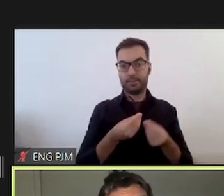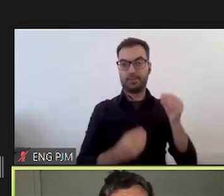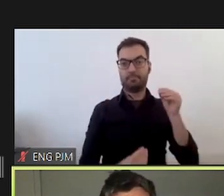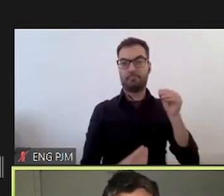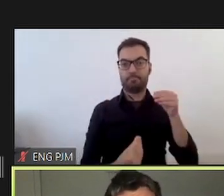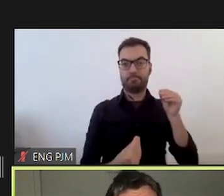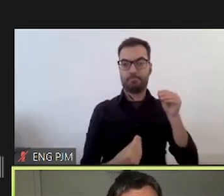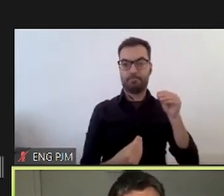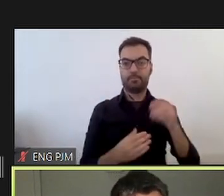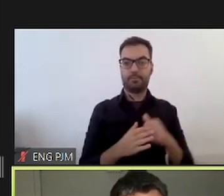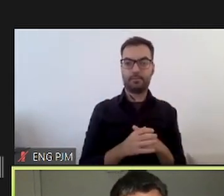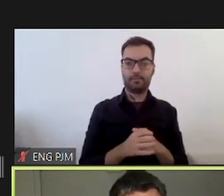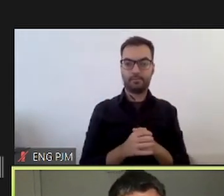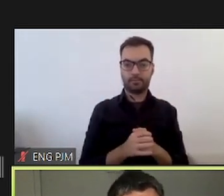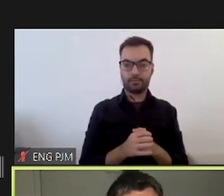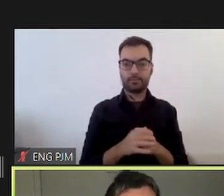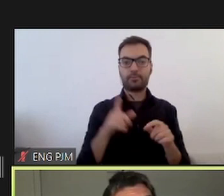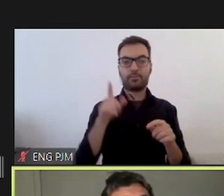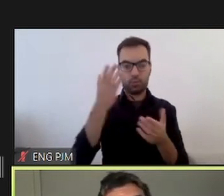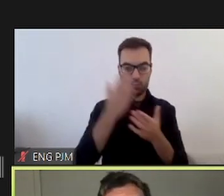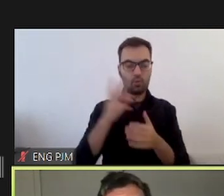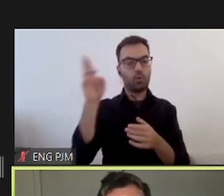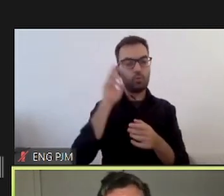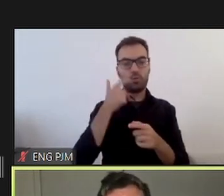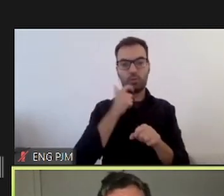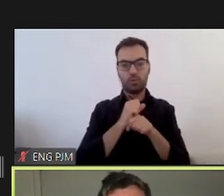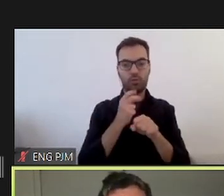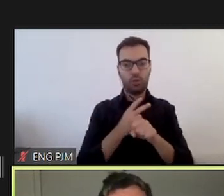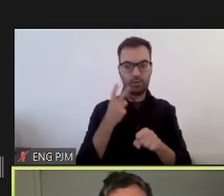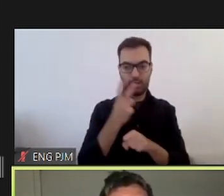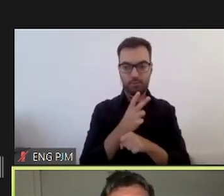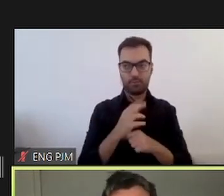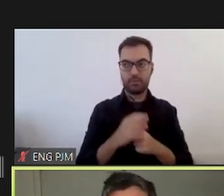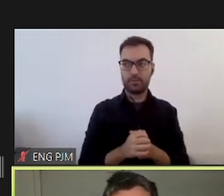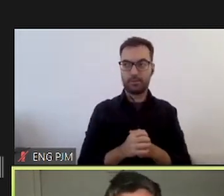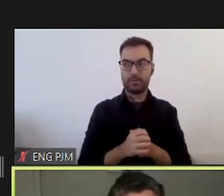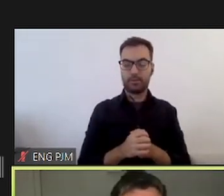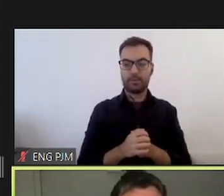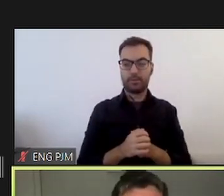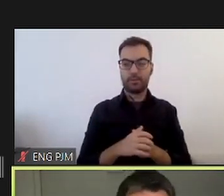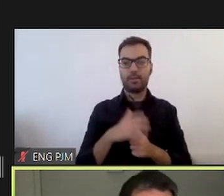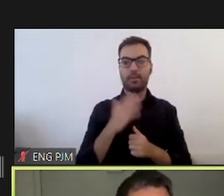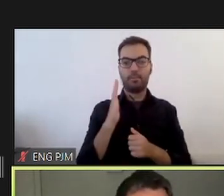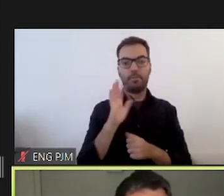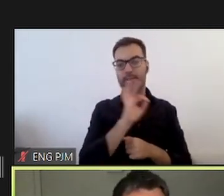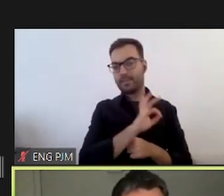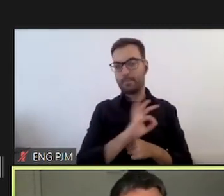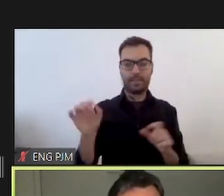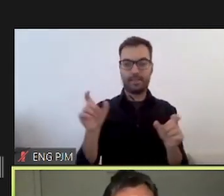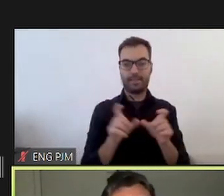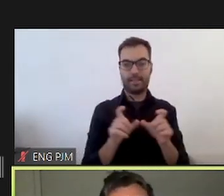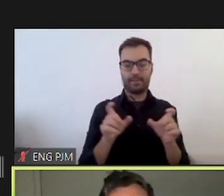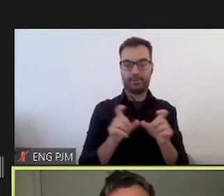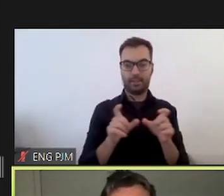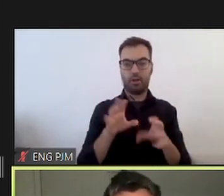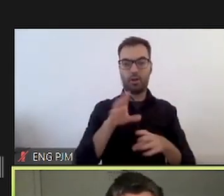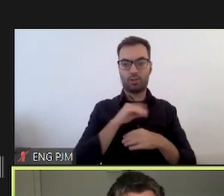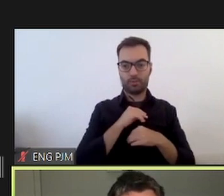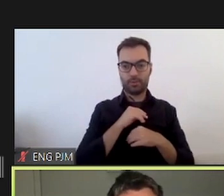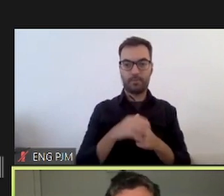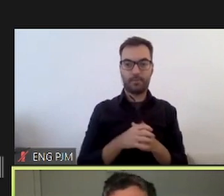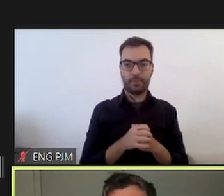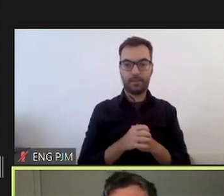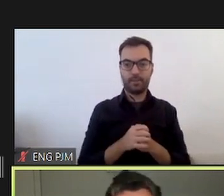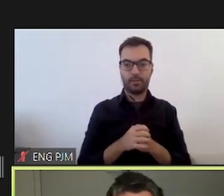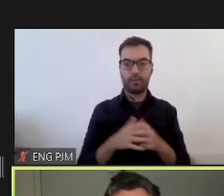you understand what is the accessibility, and you will have a special certification for that. The